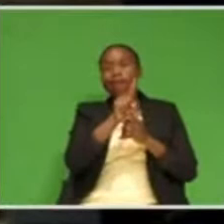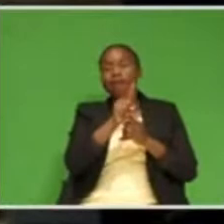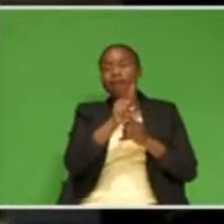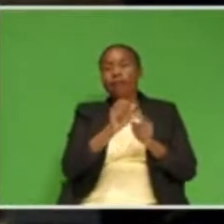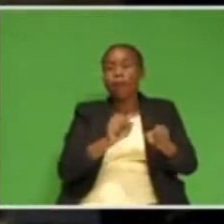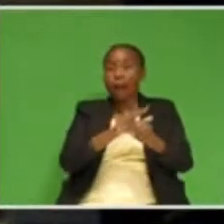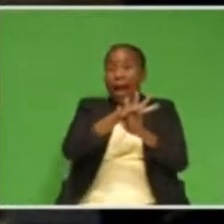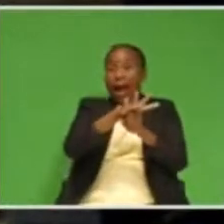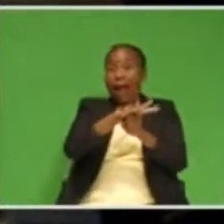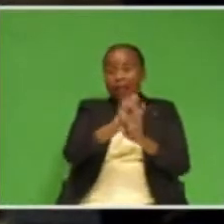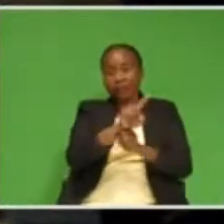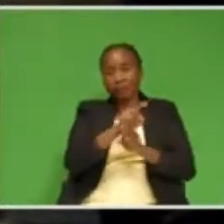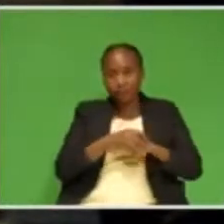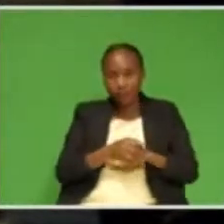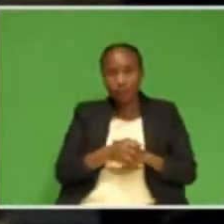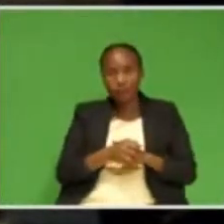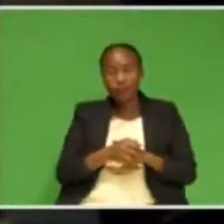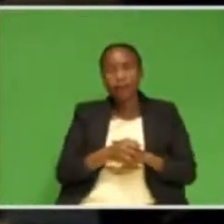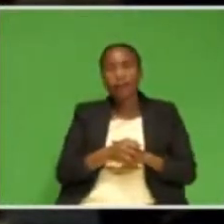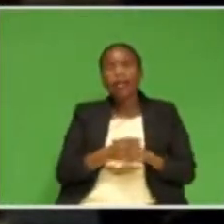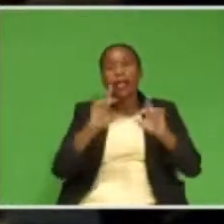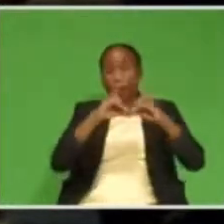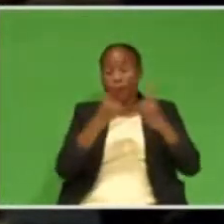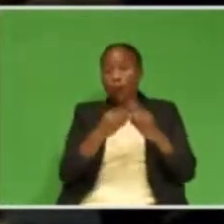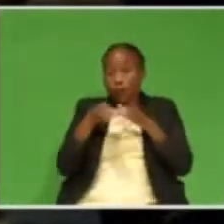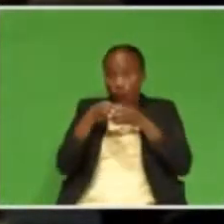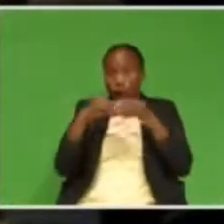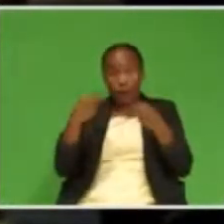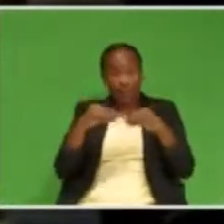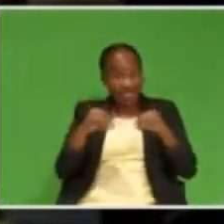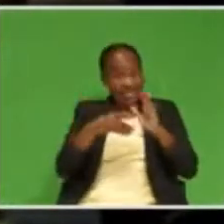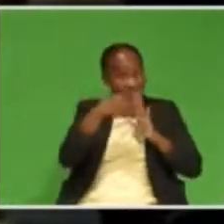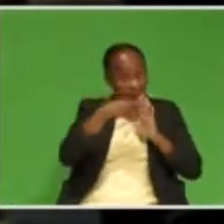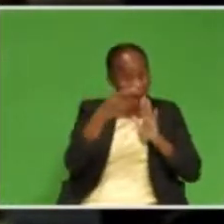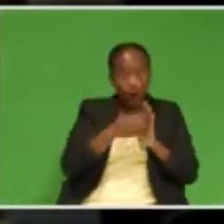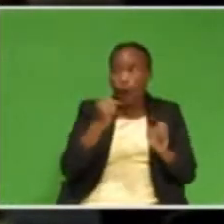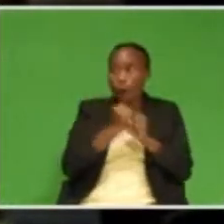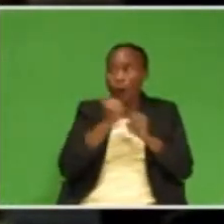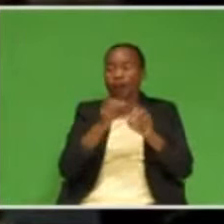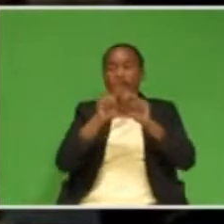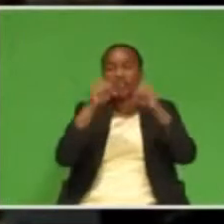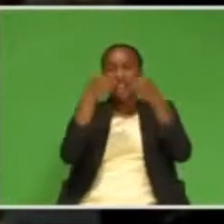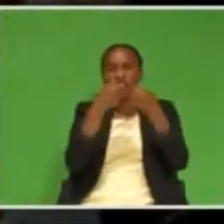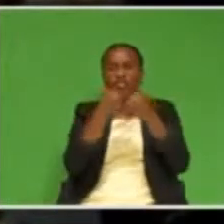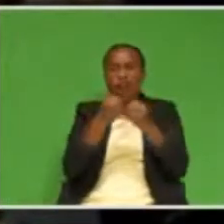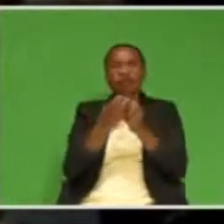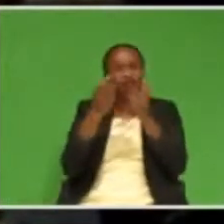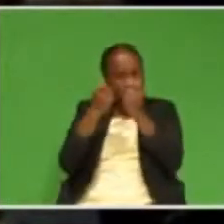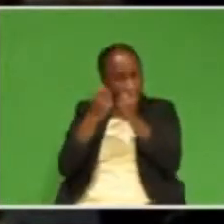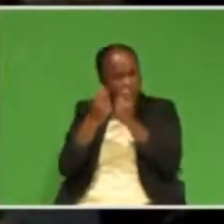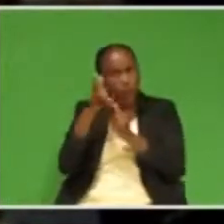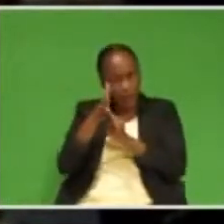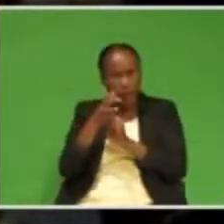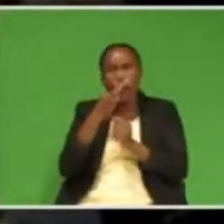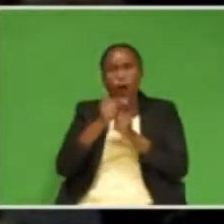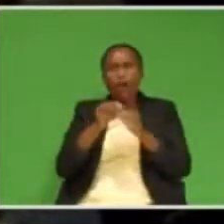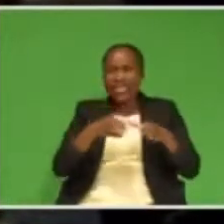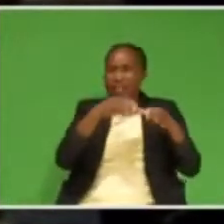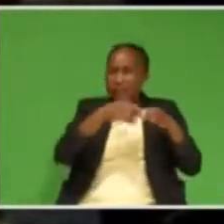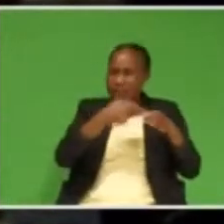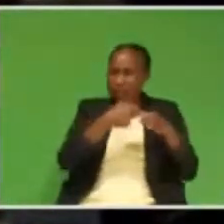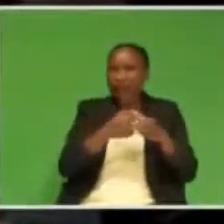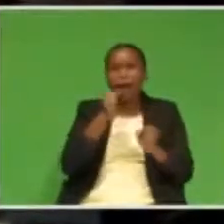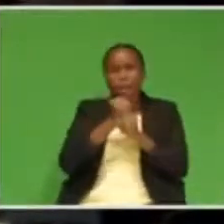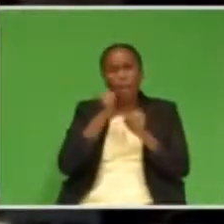of Small Business Development will work with National Treasury on how the scheme can be strengthened